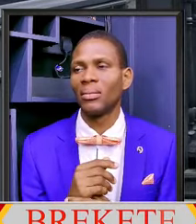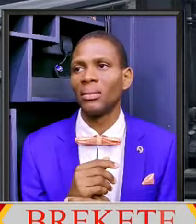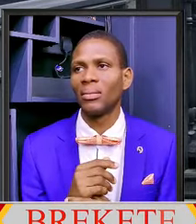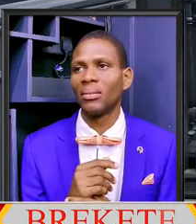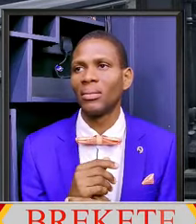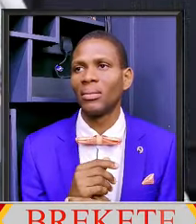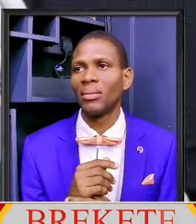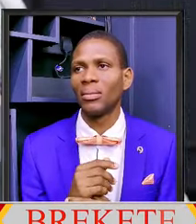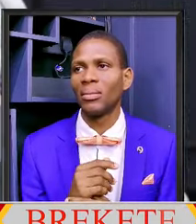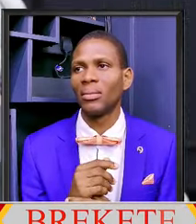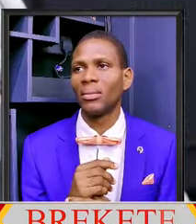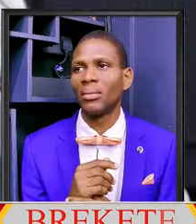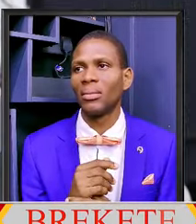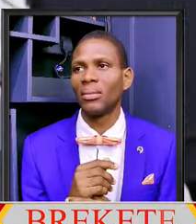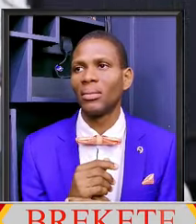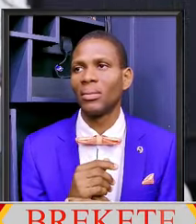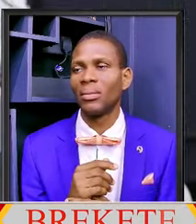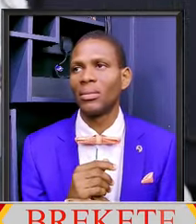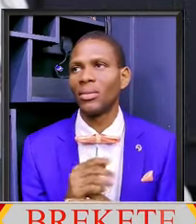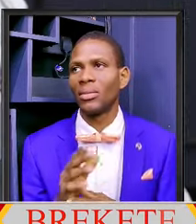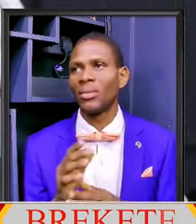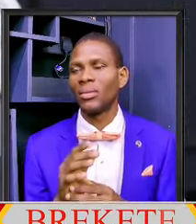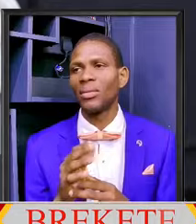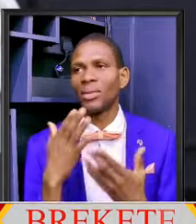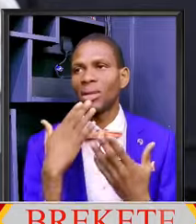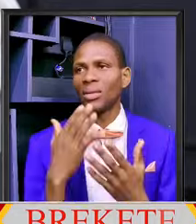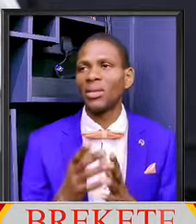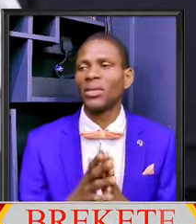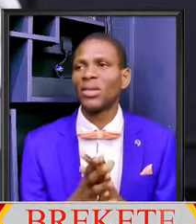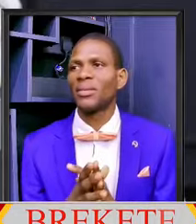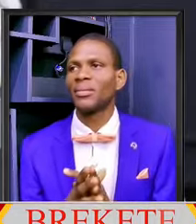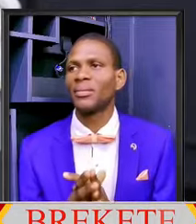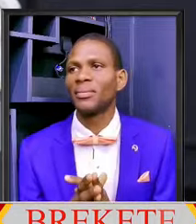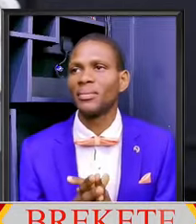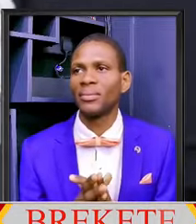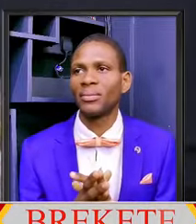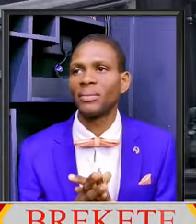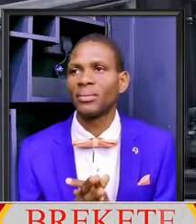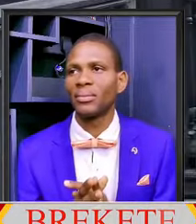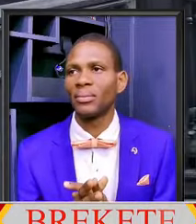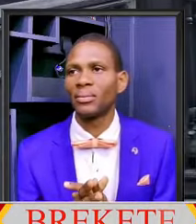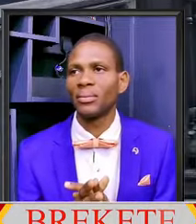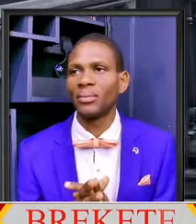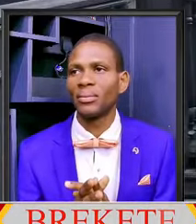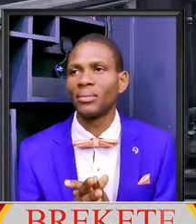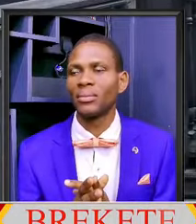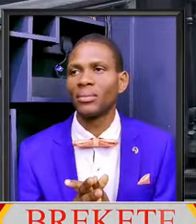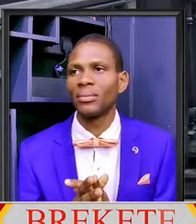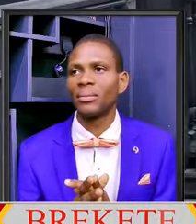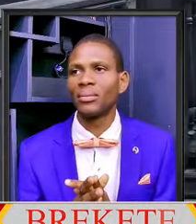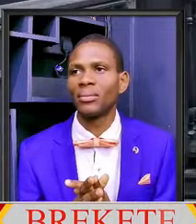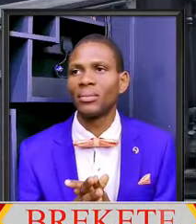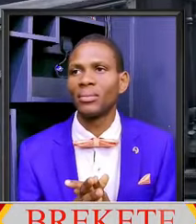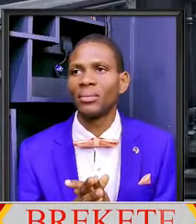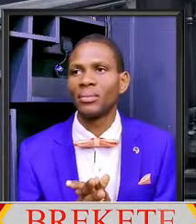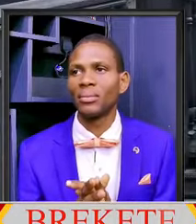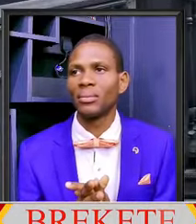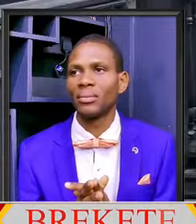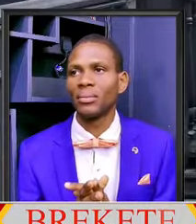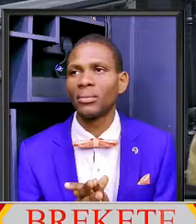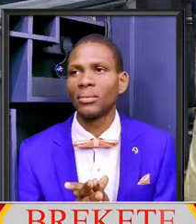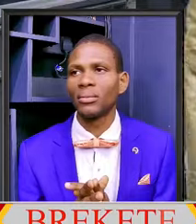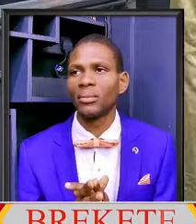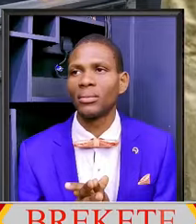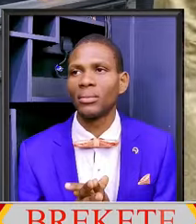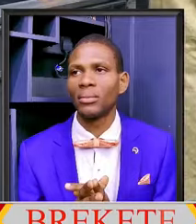You press. No, thank you. Thank you. No, put it on my auntie here.